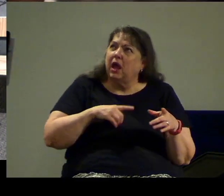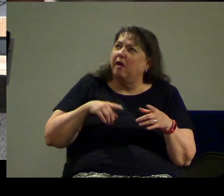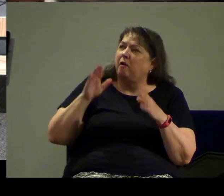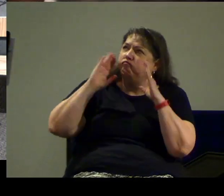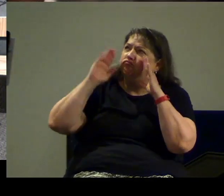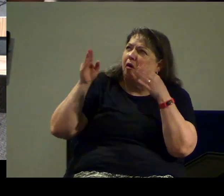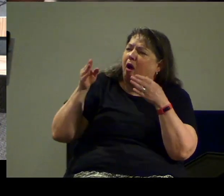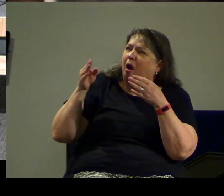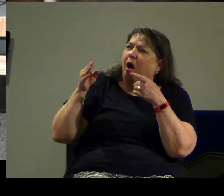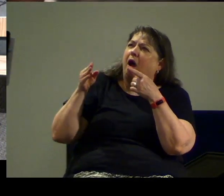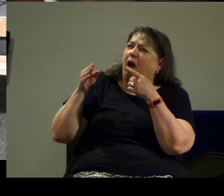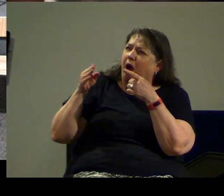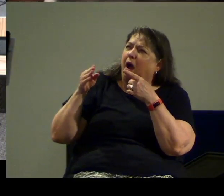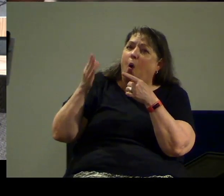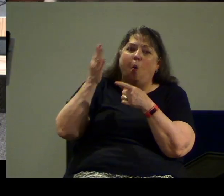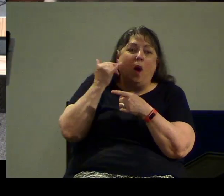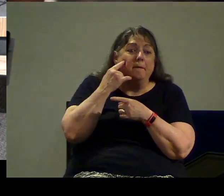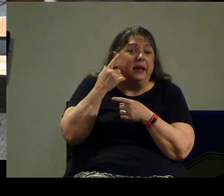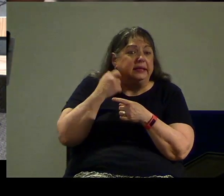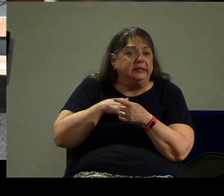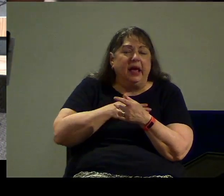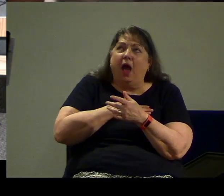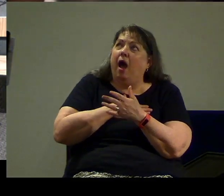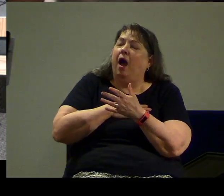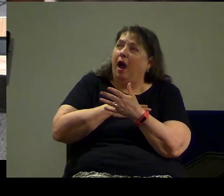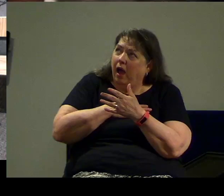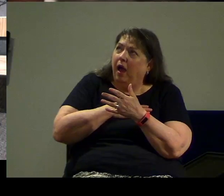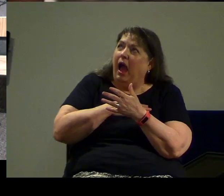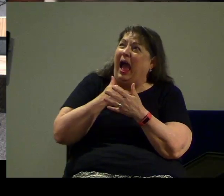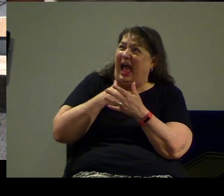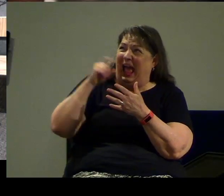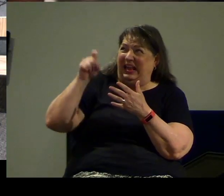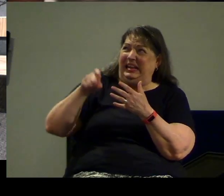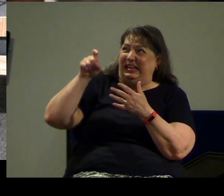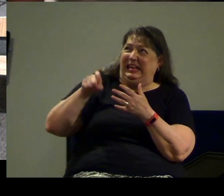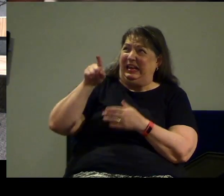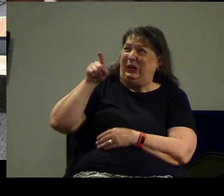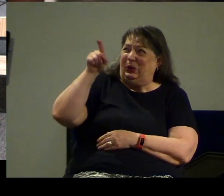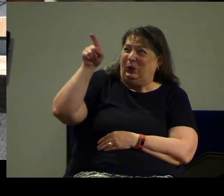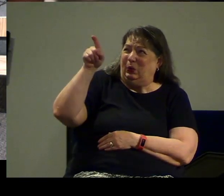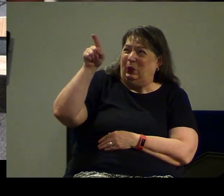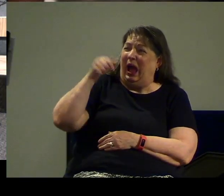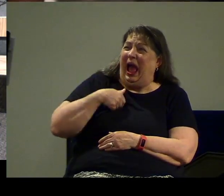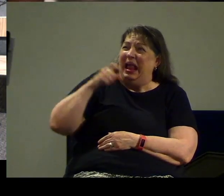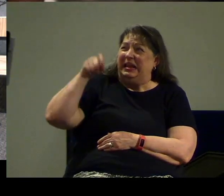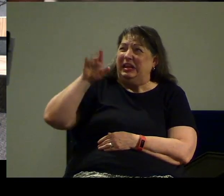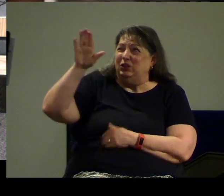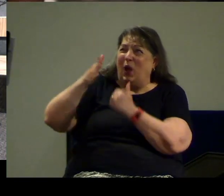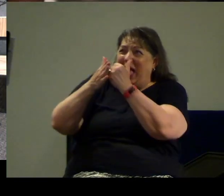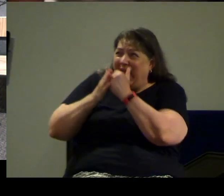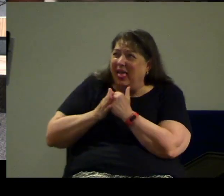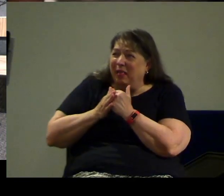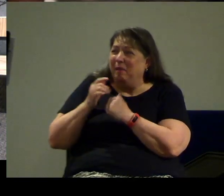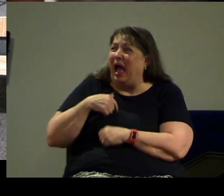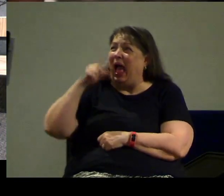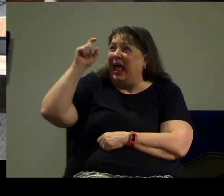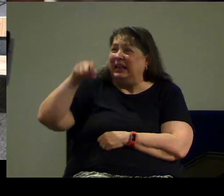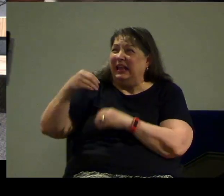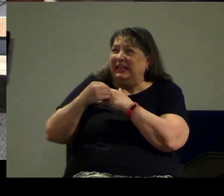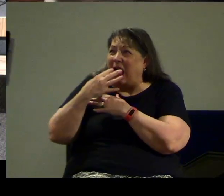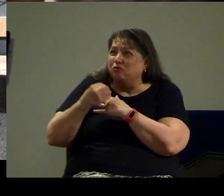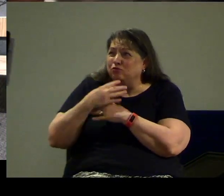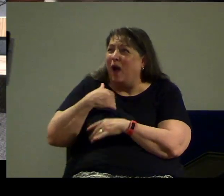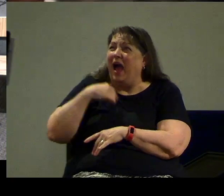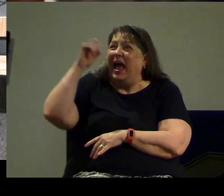he encouraged himself in the Lord, and he said, Lord, I need your direction. I need your counsel.